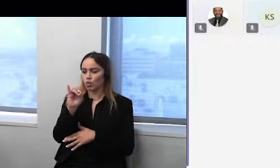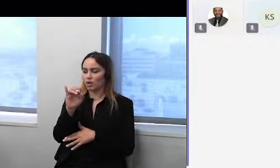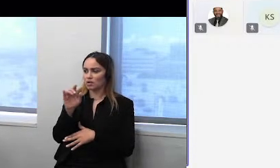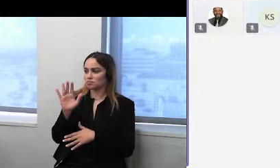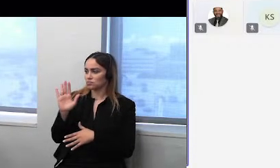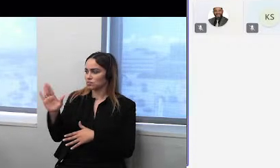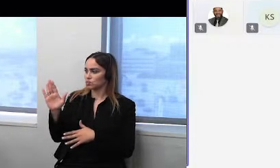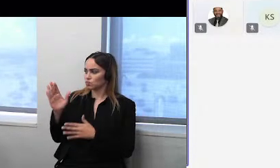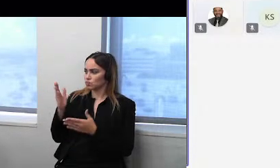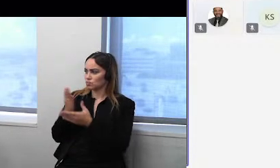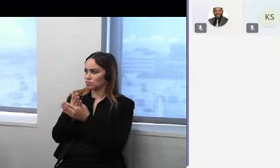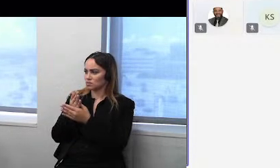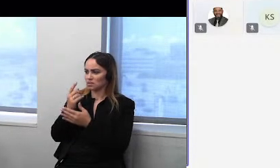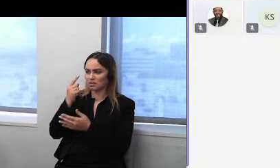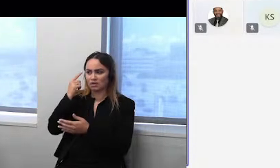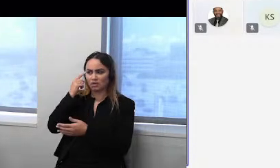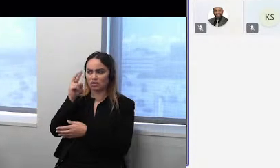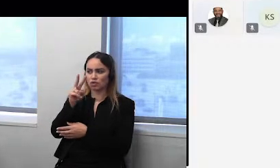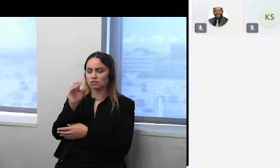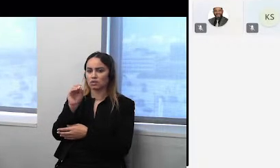205. 205.